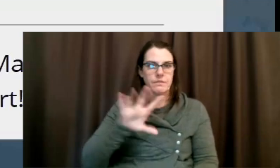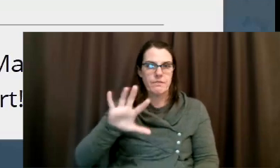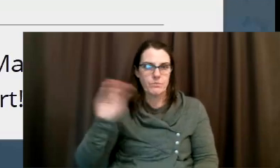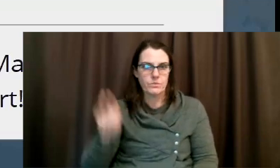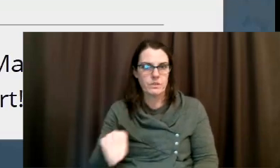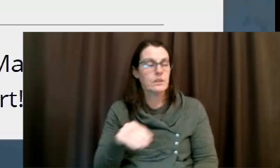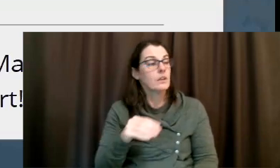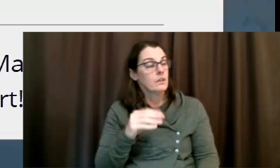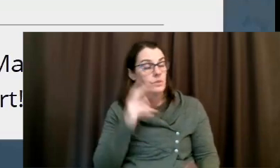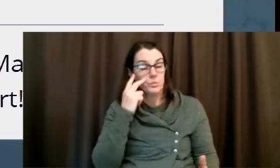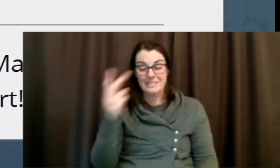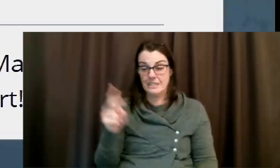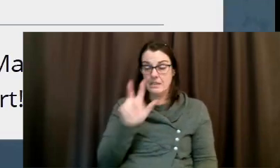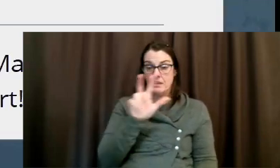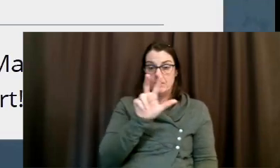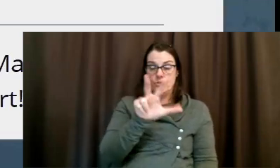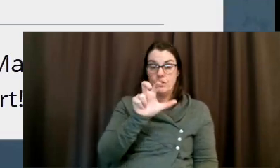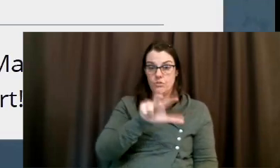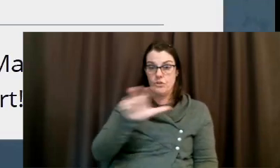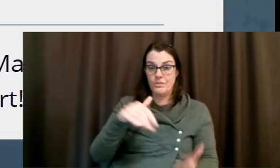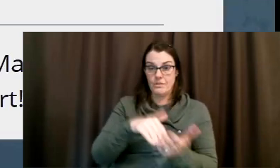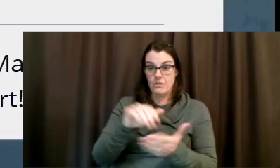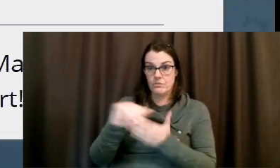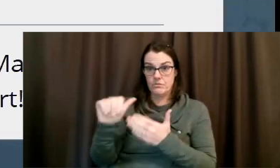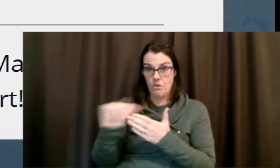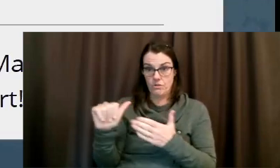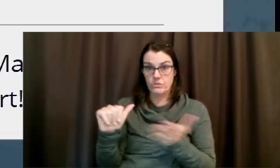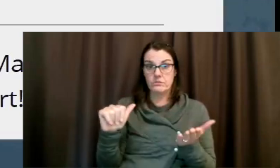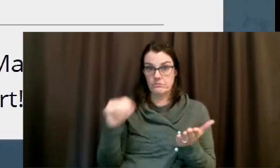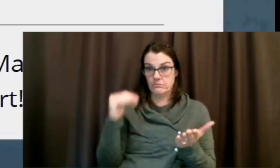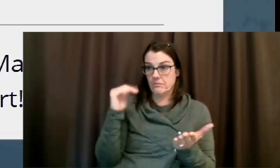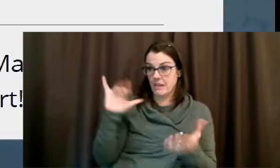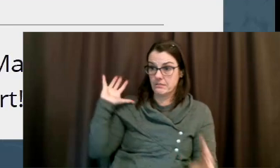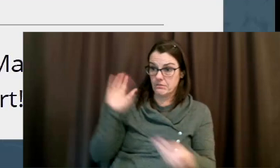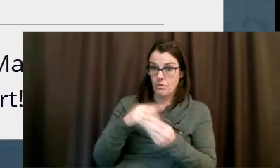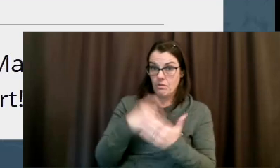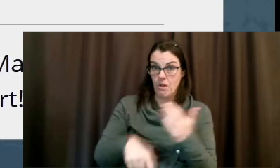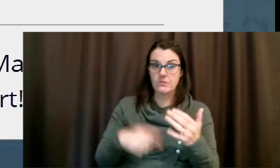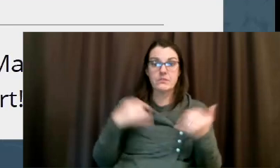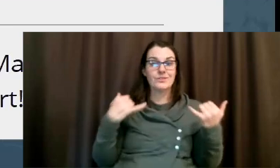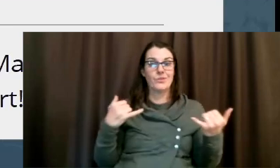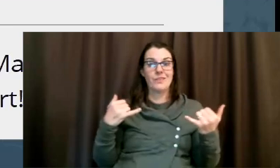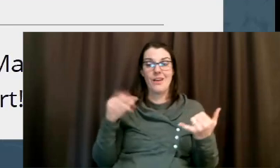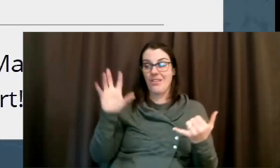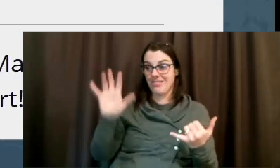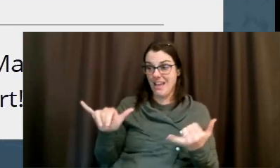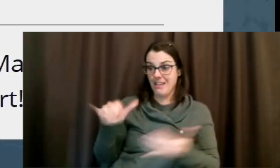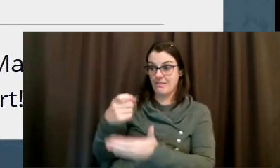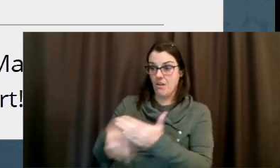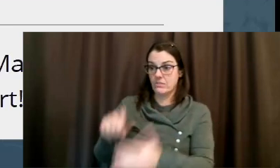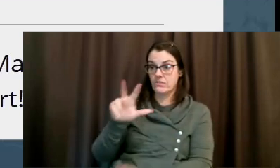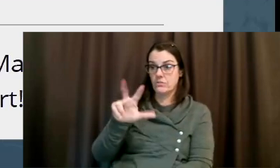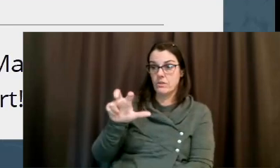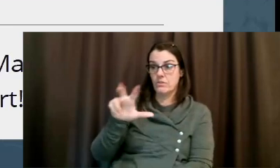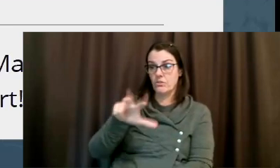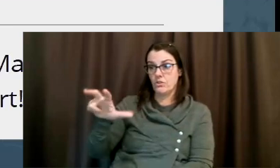of $333,000. And now we know that the total project cost minus the federal award amount